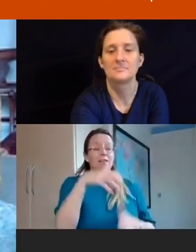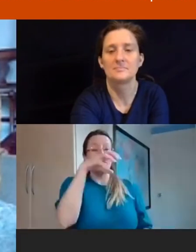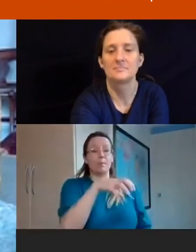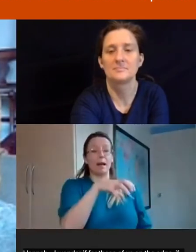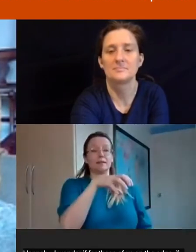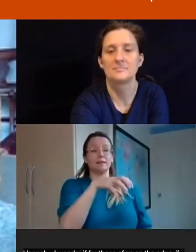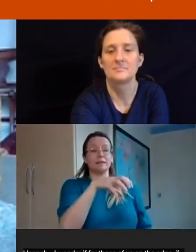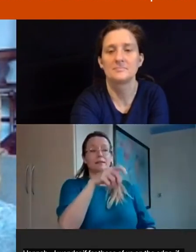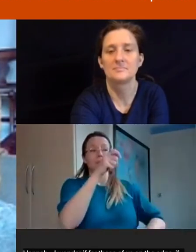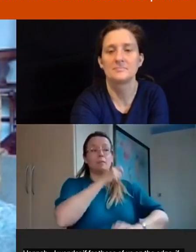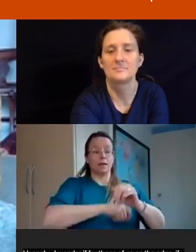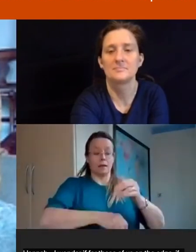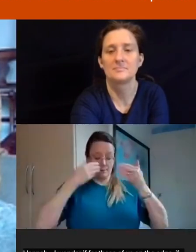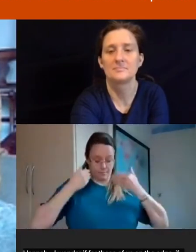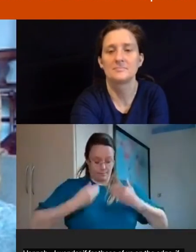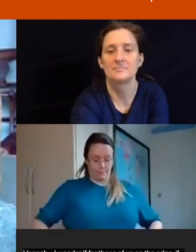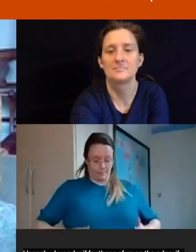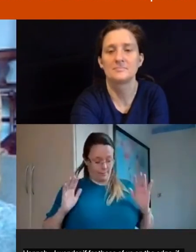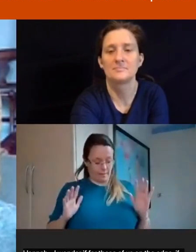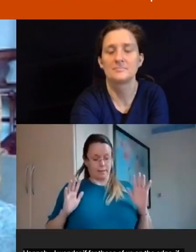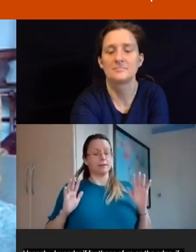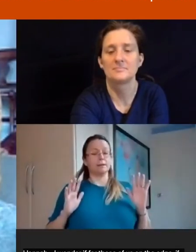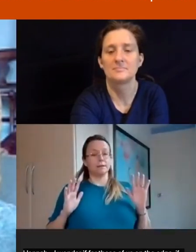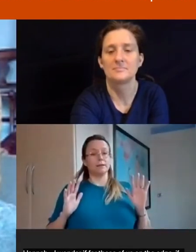be ourselves.